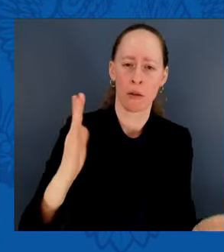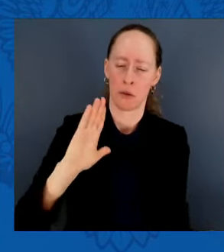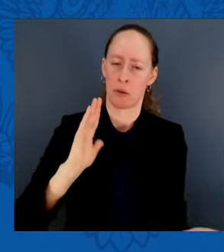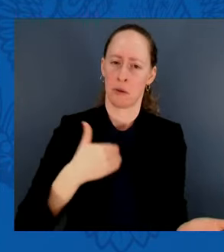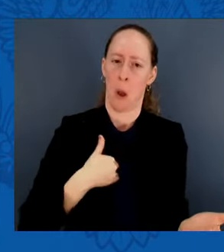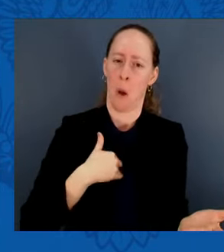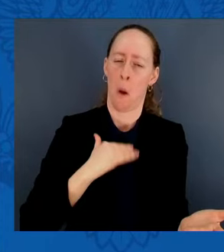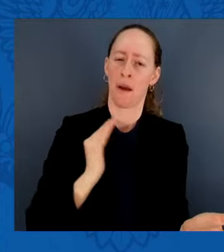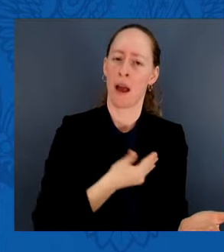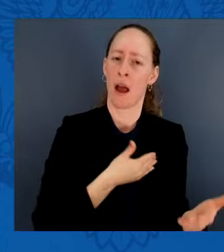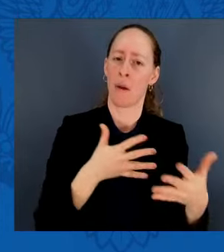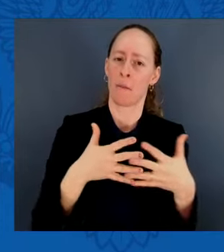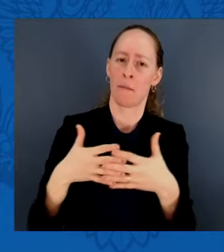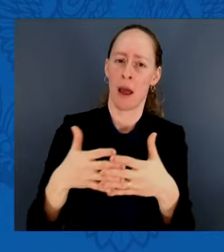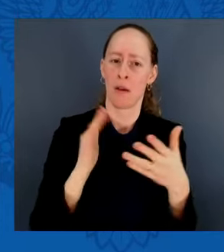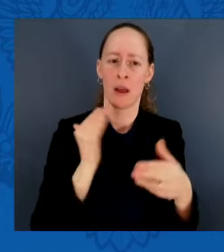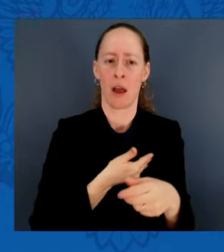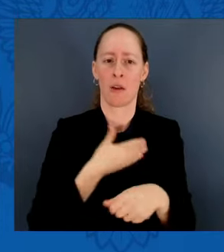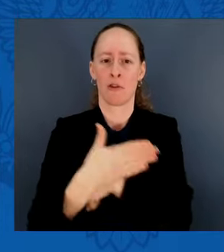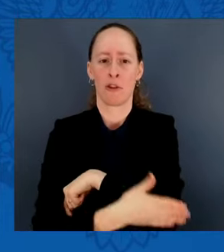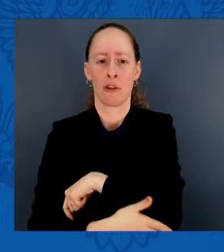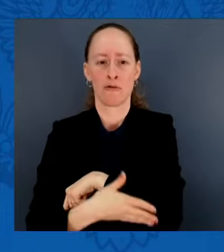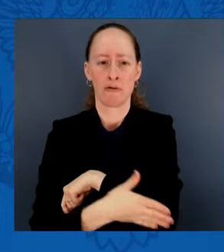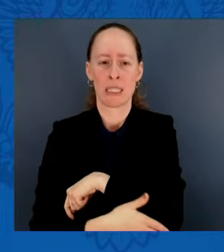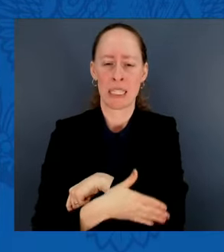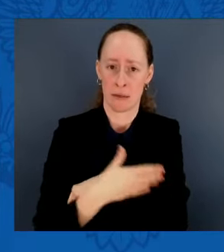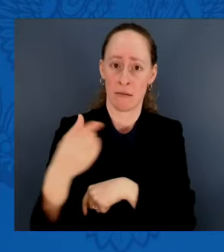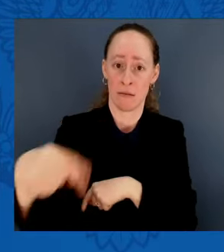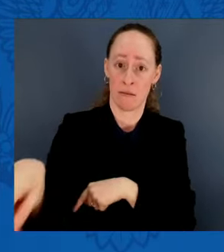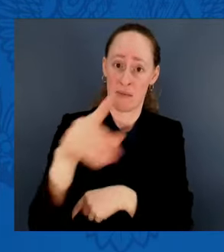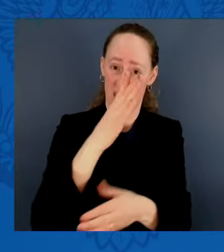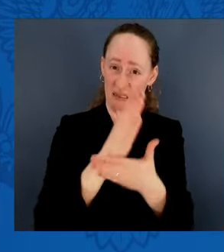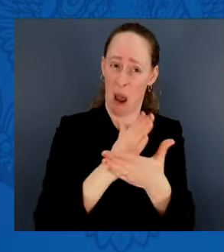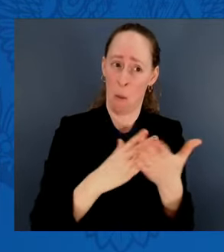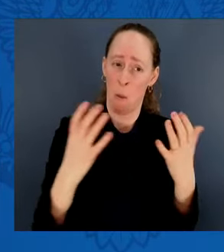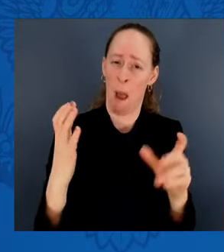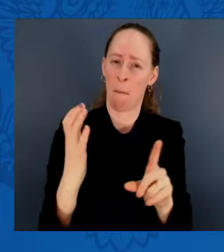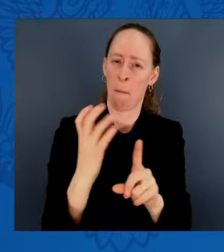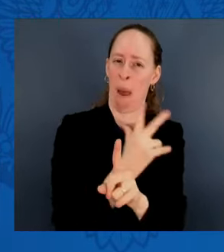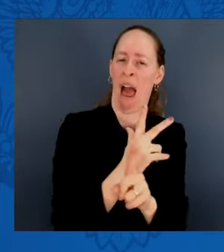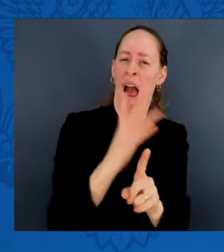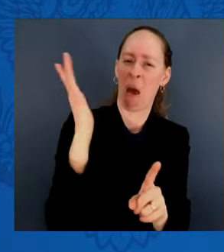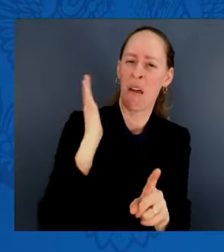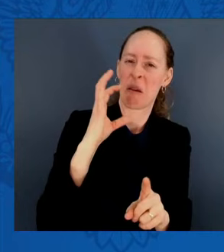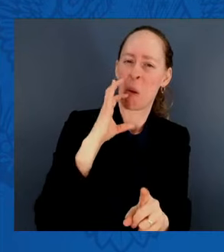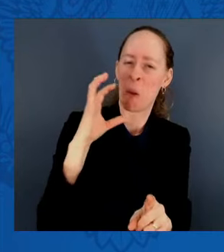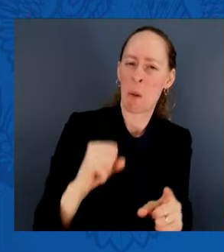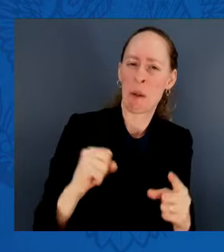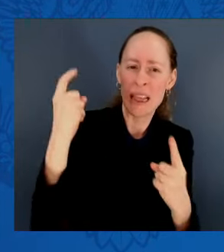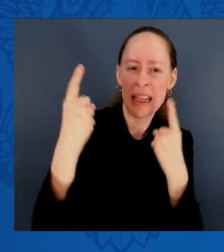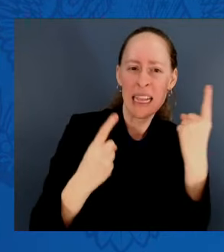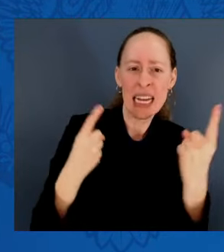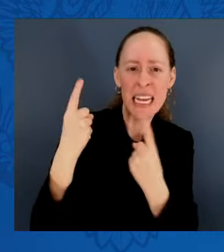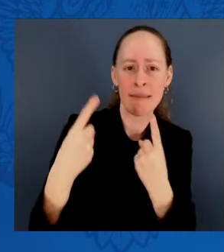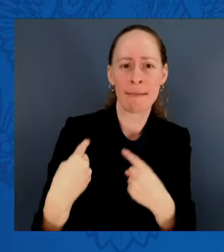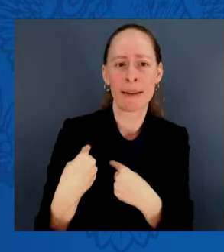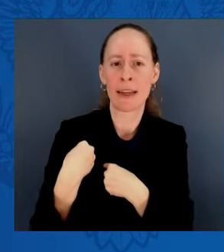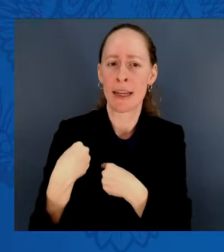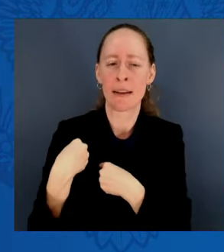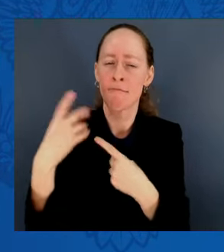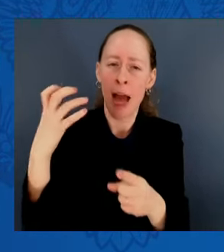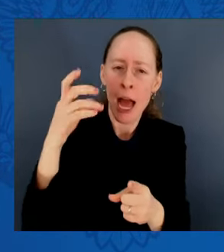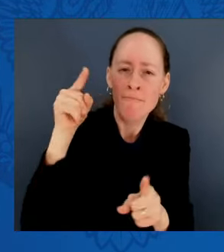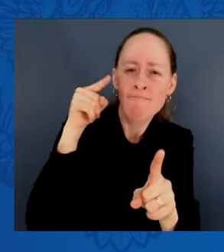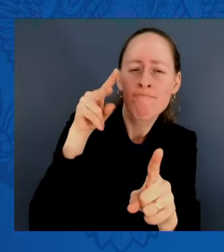past and those who want to move America into the future. My lifetime has taught me to embrace freedom and democracy,